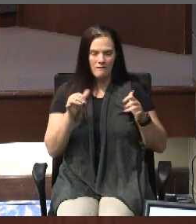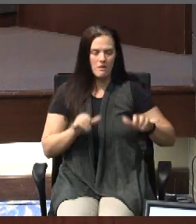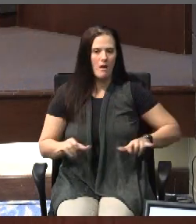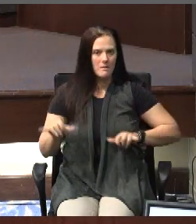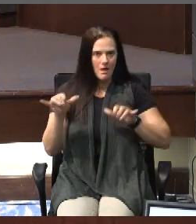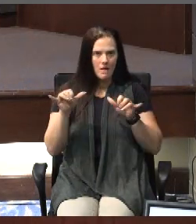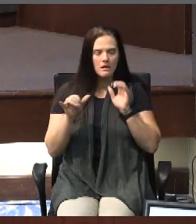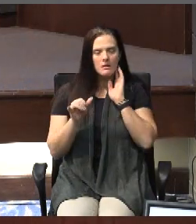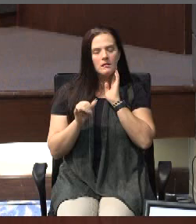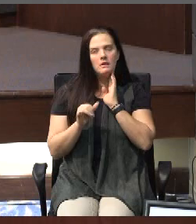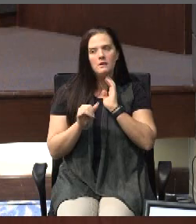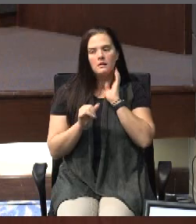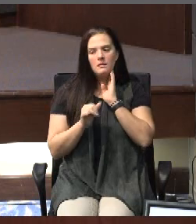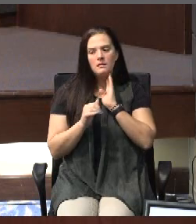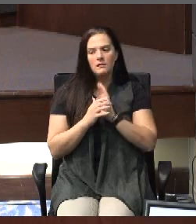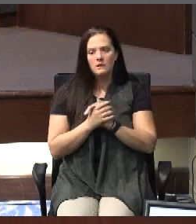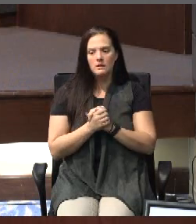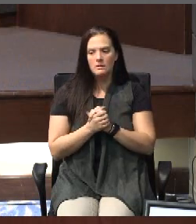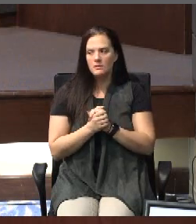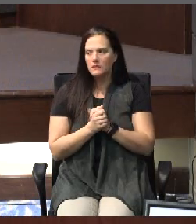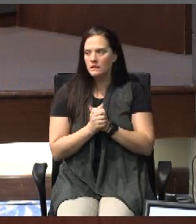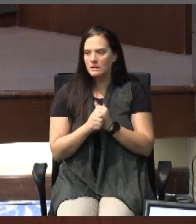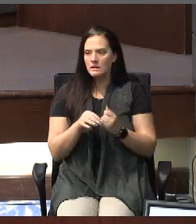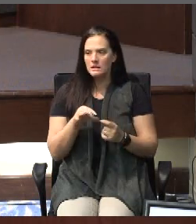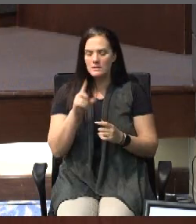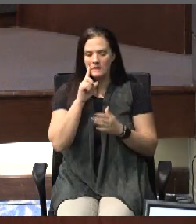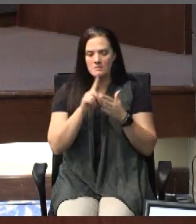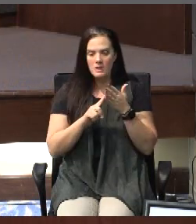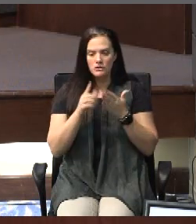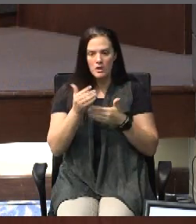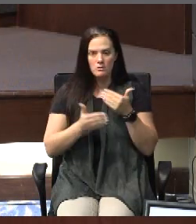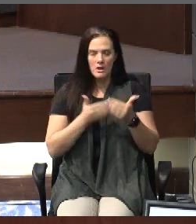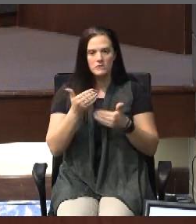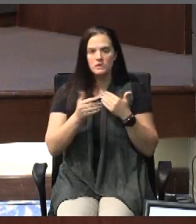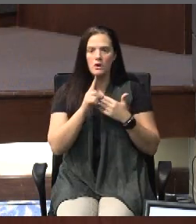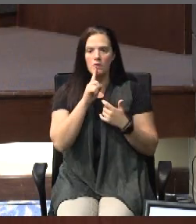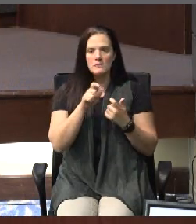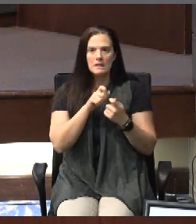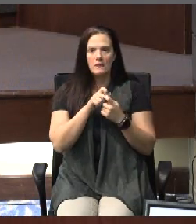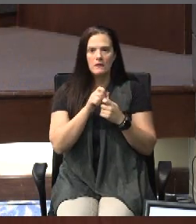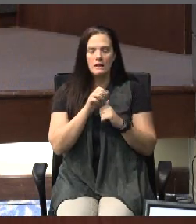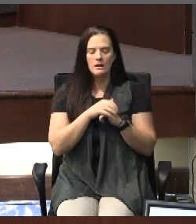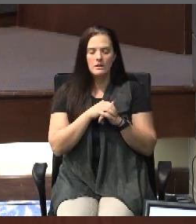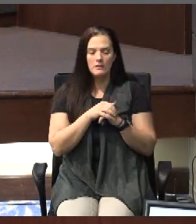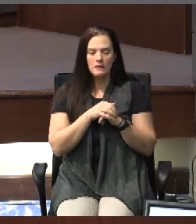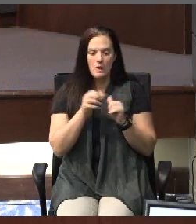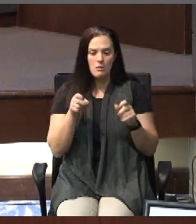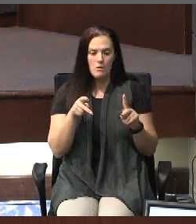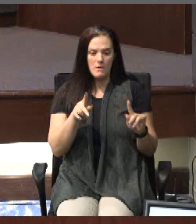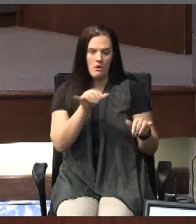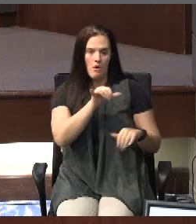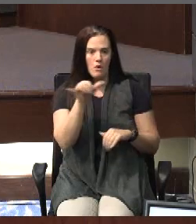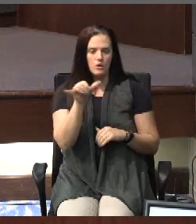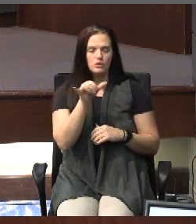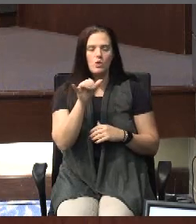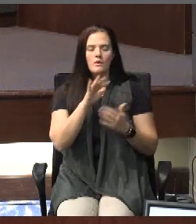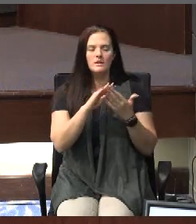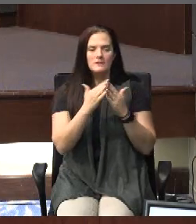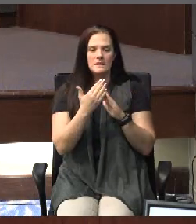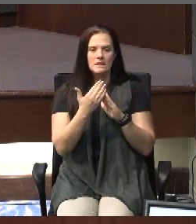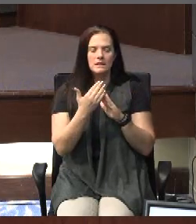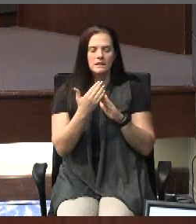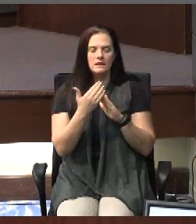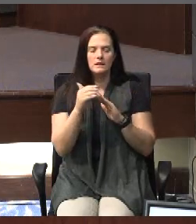commonality. In the inspection process, where I'm particularly, in permitting also, where I think the city needs to